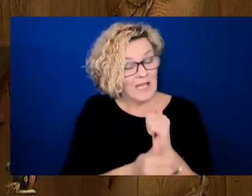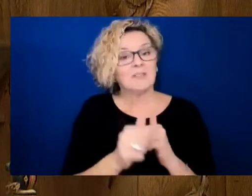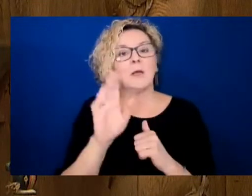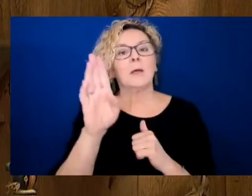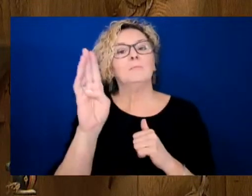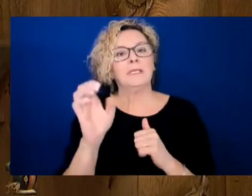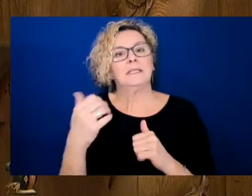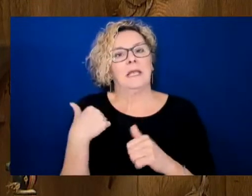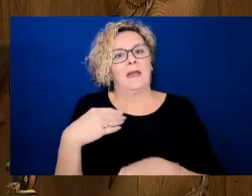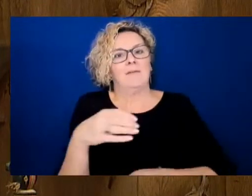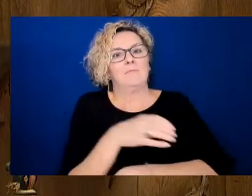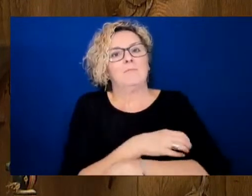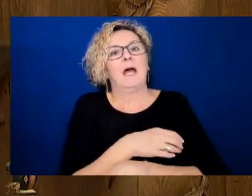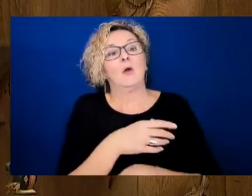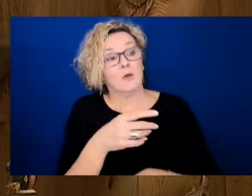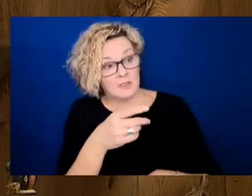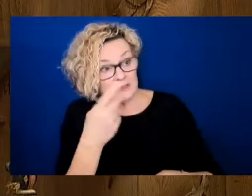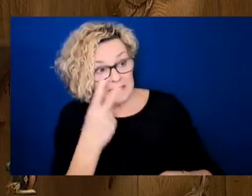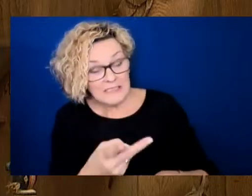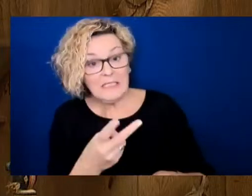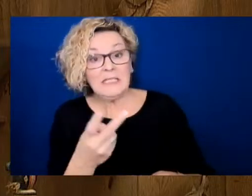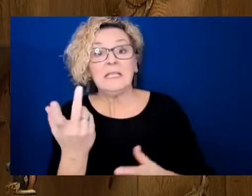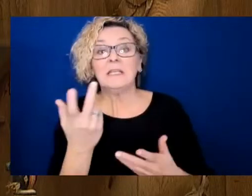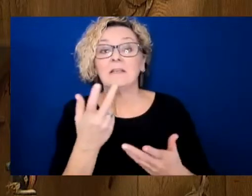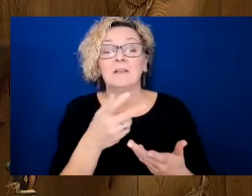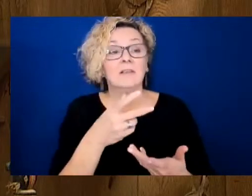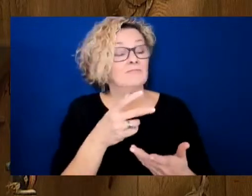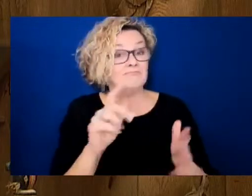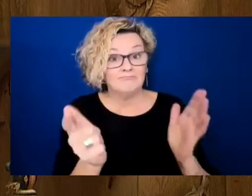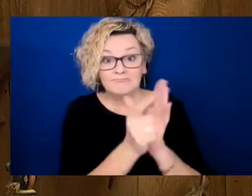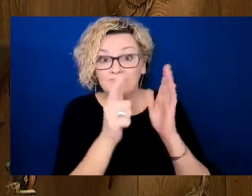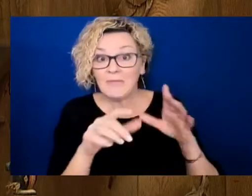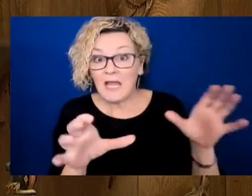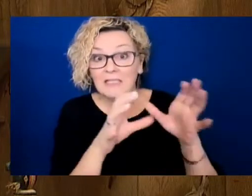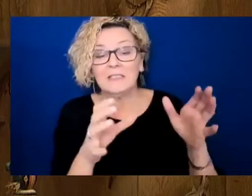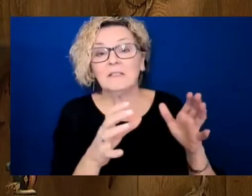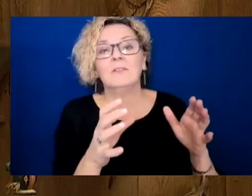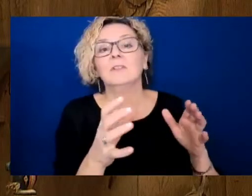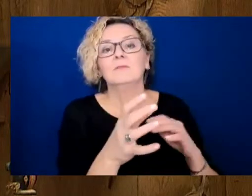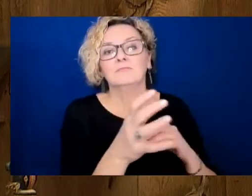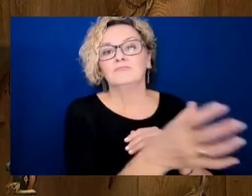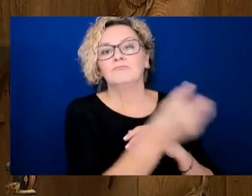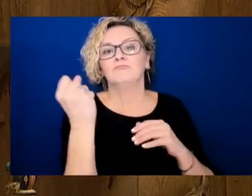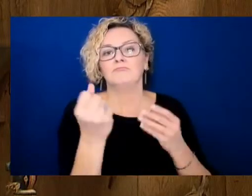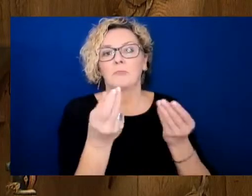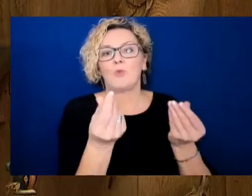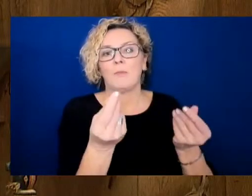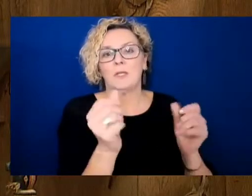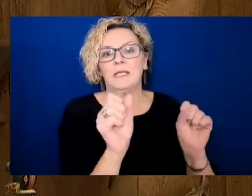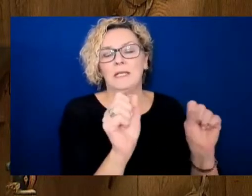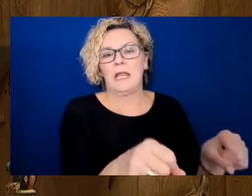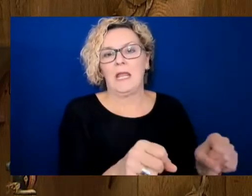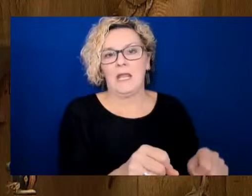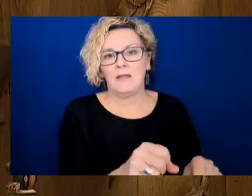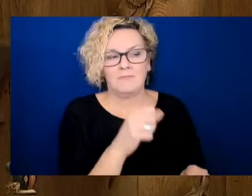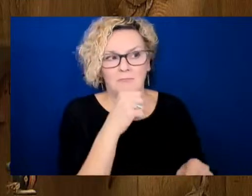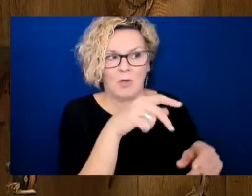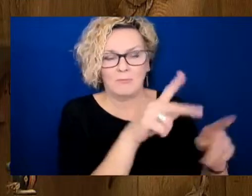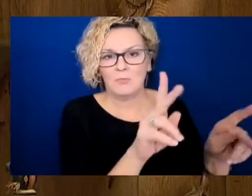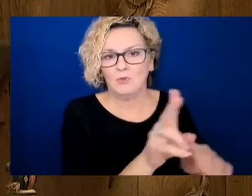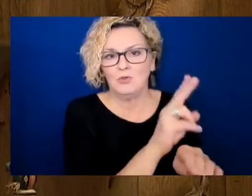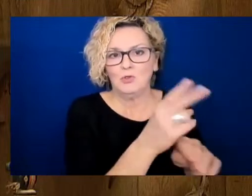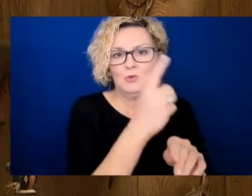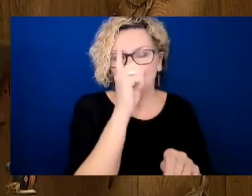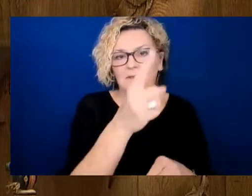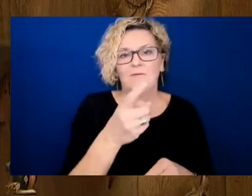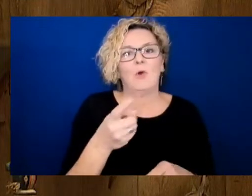criminals because homes are for people, not for money laundering. While it will take time for people to feel the full benefit of